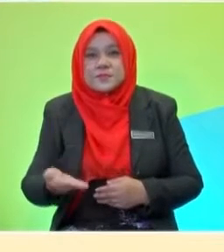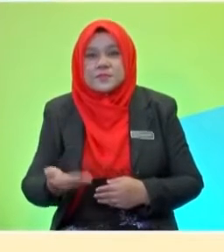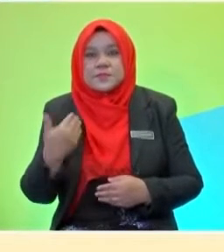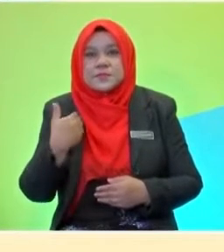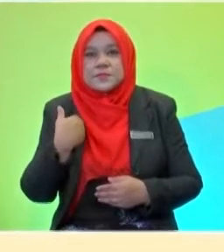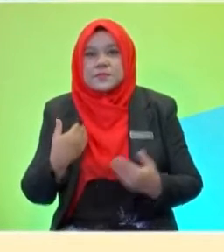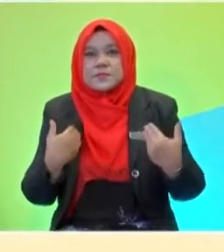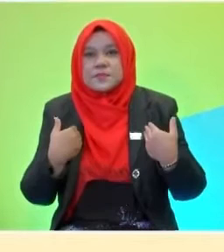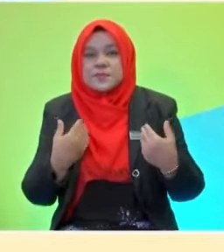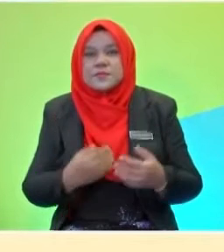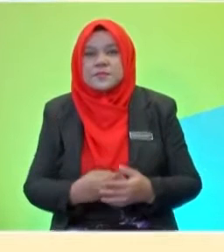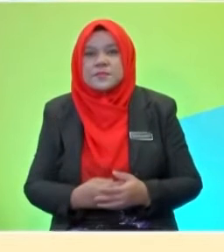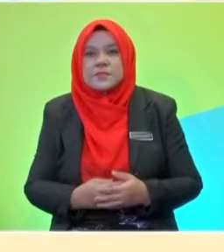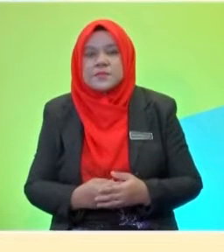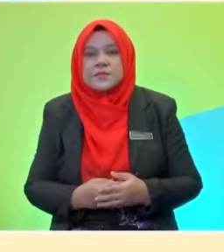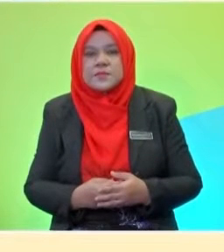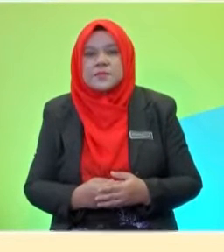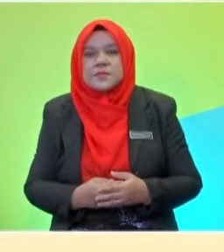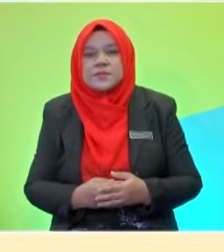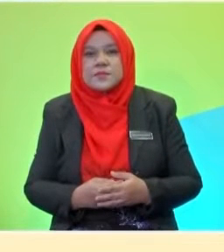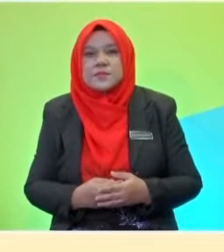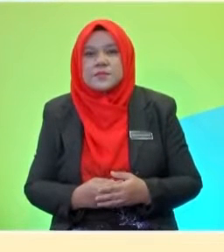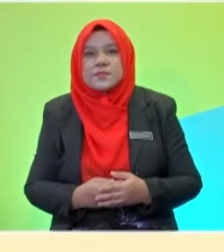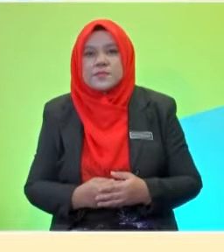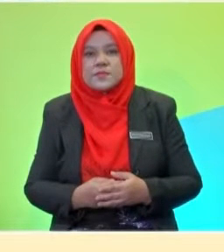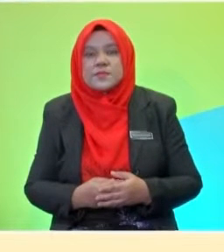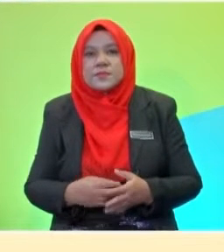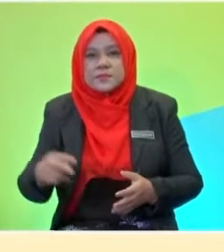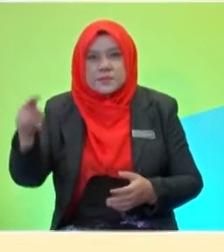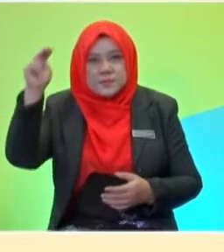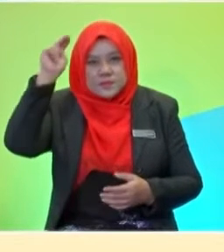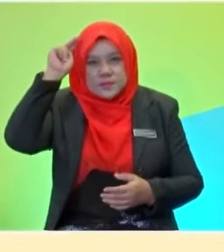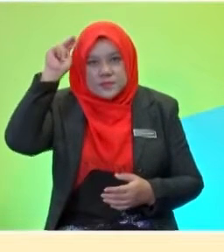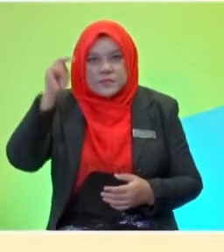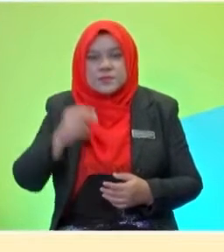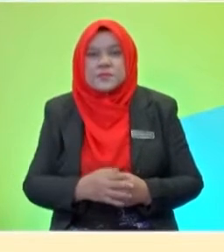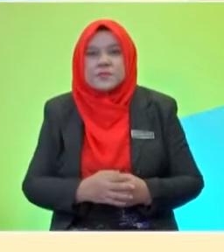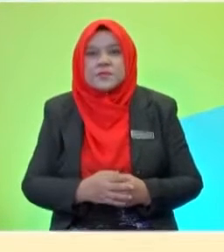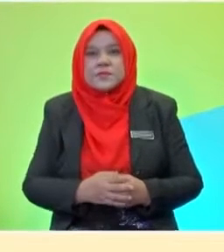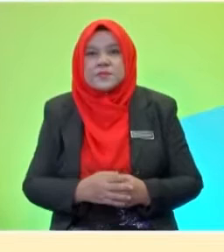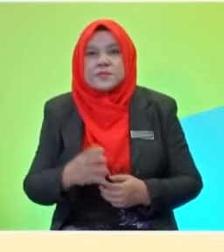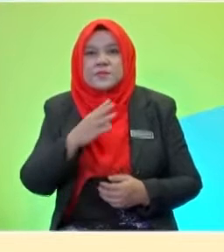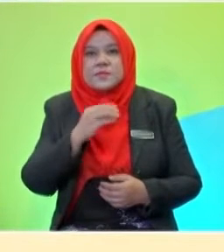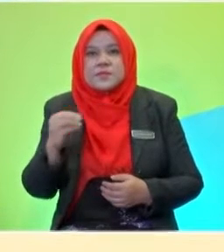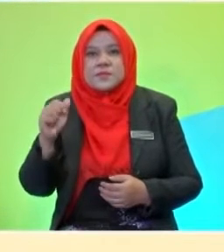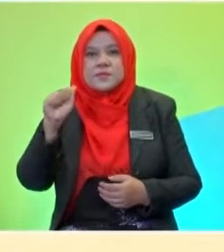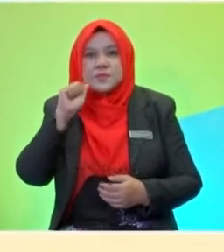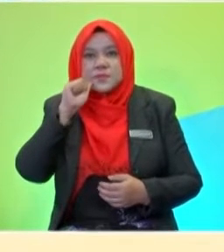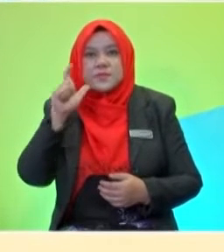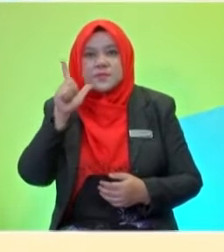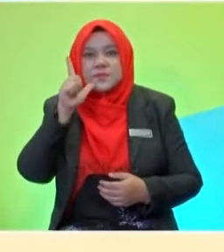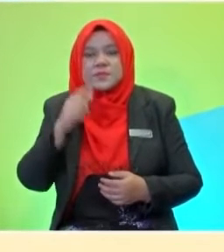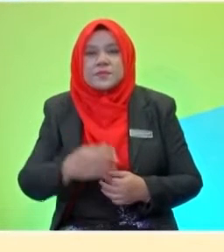have Muhammad Wan Ahmad Nijat bin Wan Azmizan and Alisha Dura